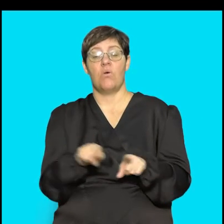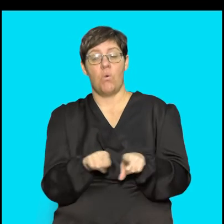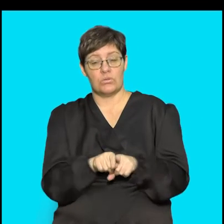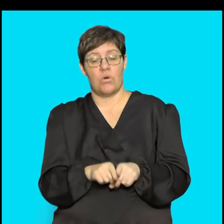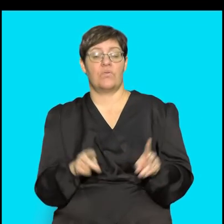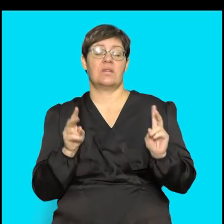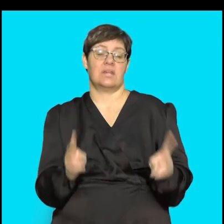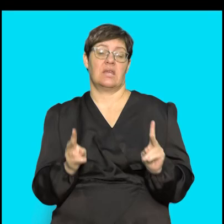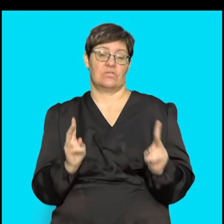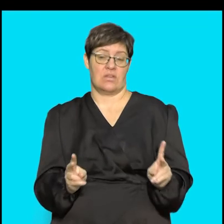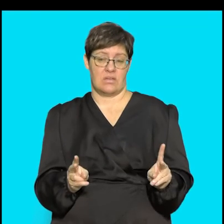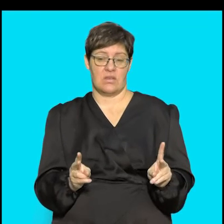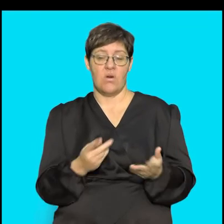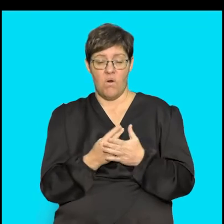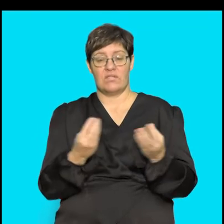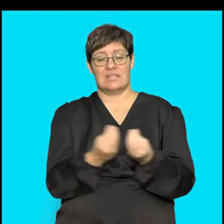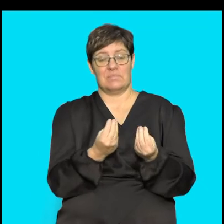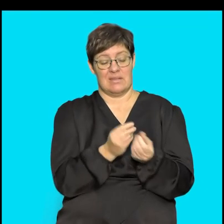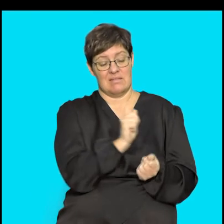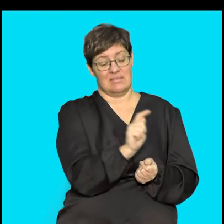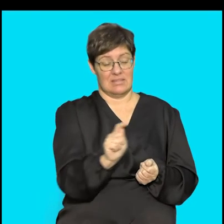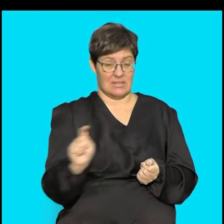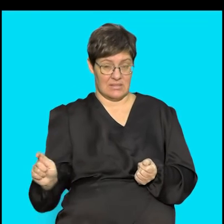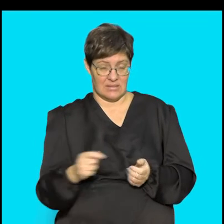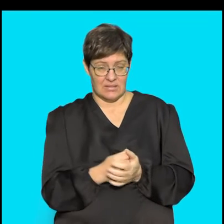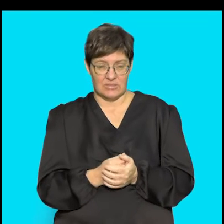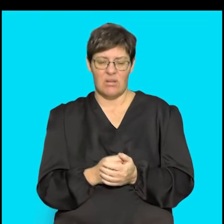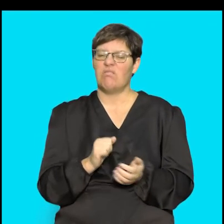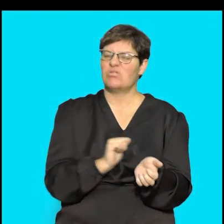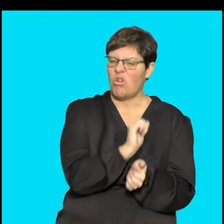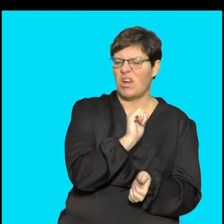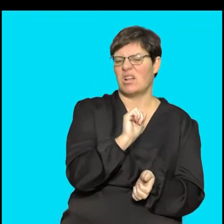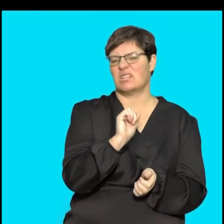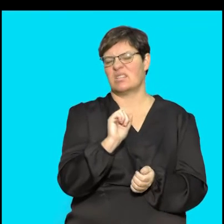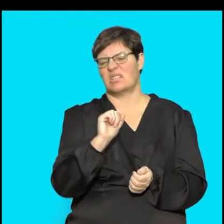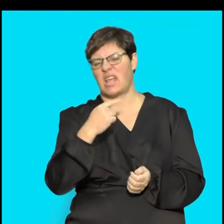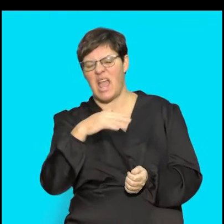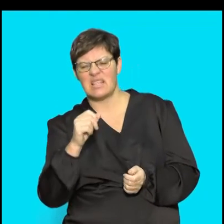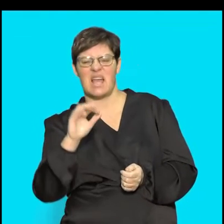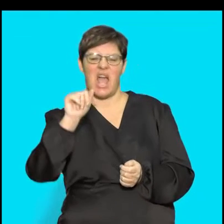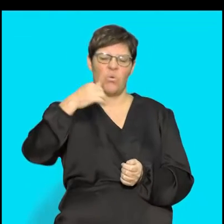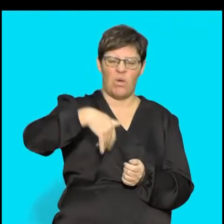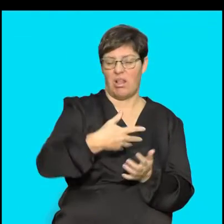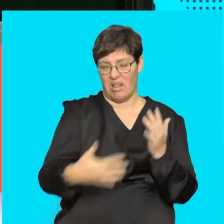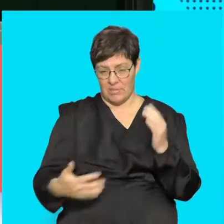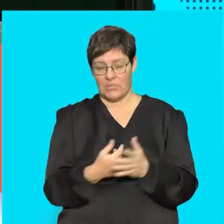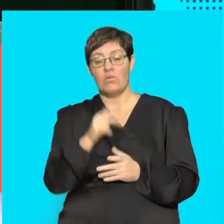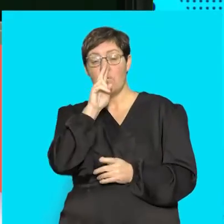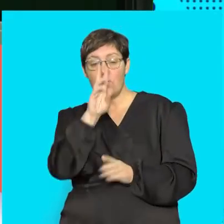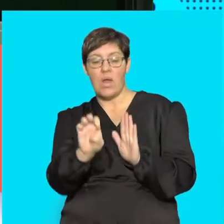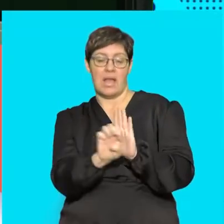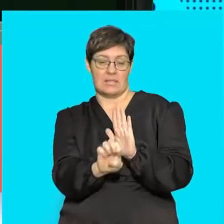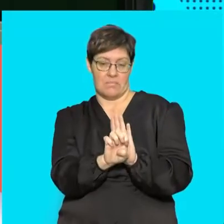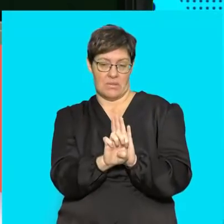and also the nature of our substances. Now what we are going to do now is we're going to look at